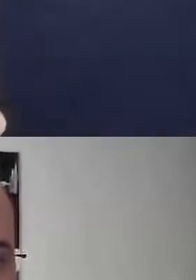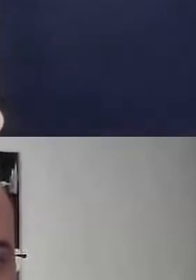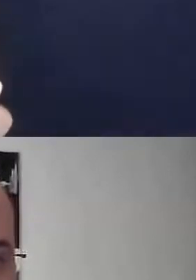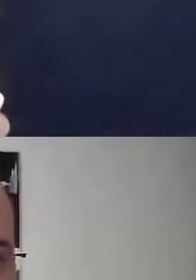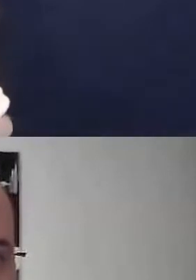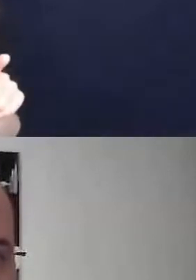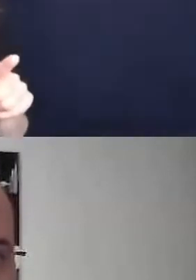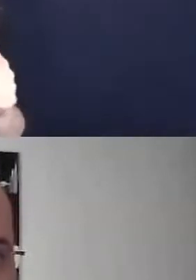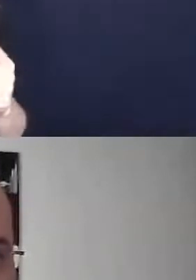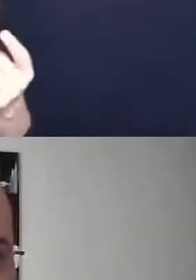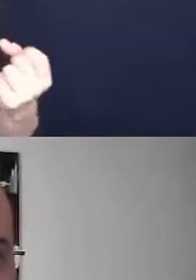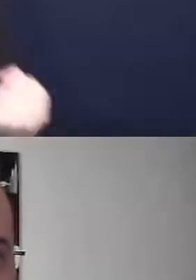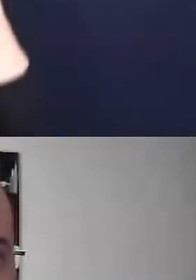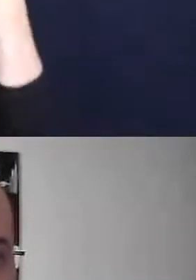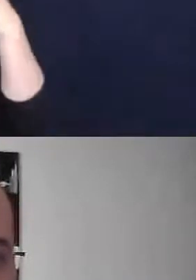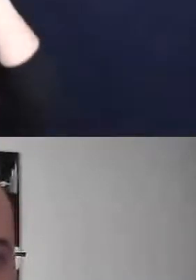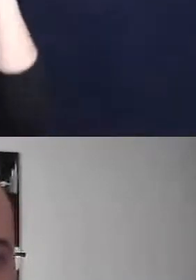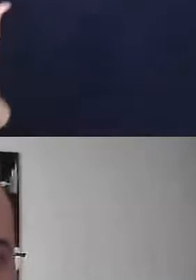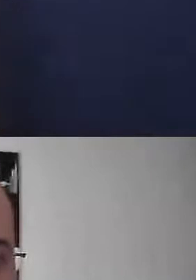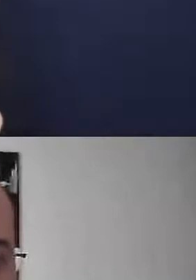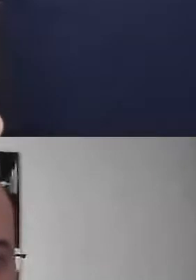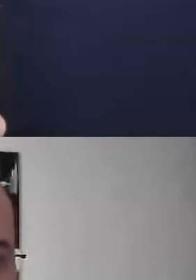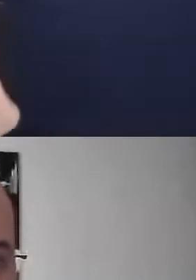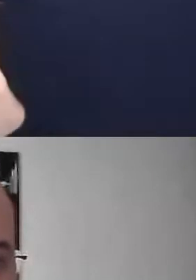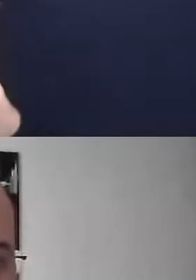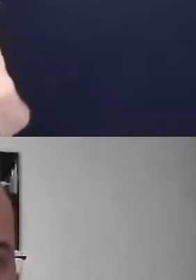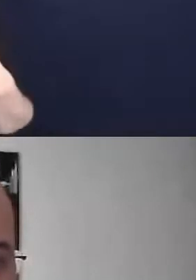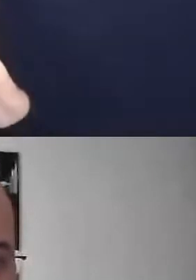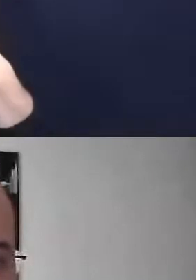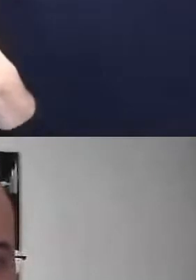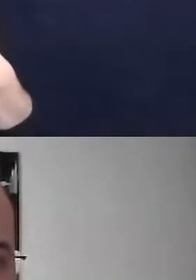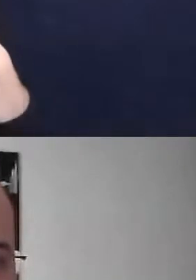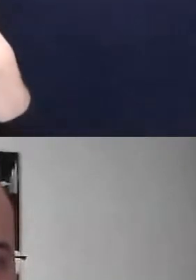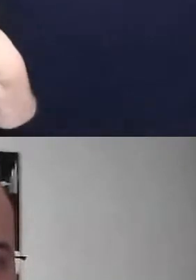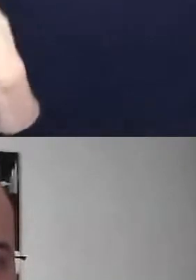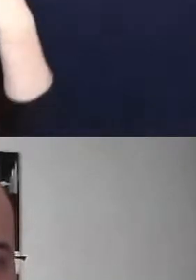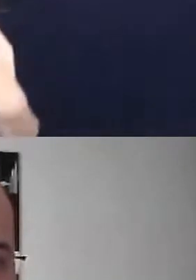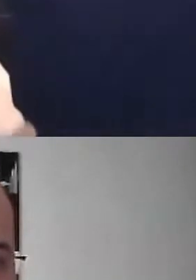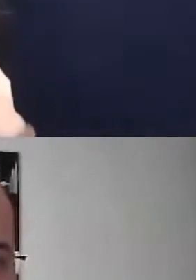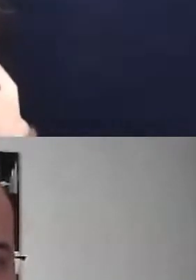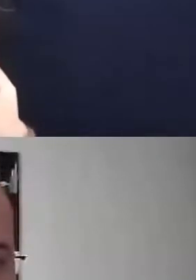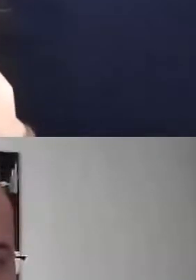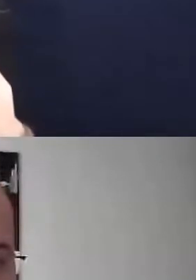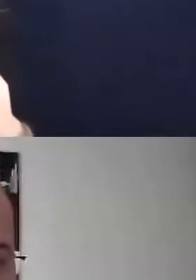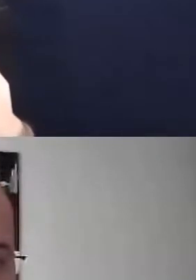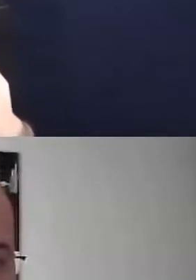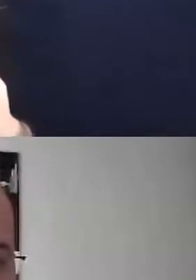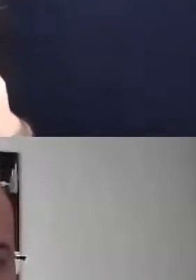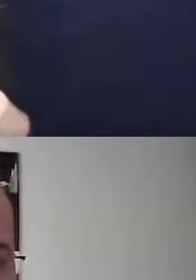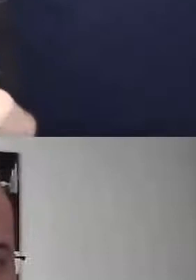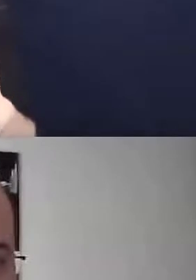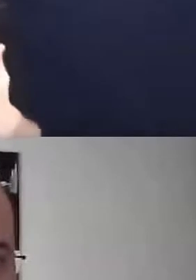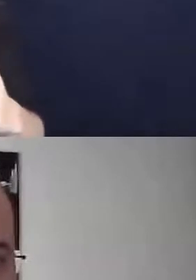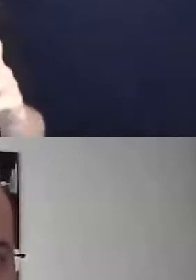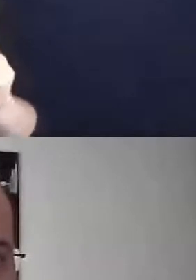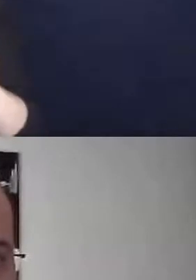They may not want to have the ultrasonic sensors on because they're not that worried about collision avoidance. They already have very good strategies dealing with that. So if